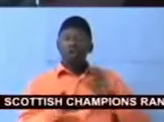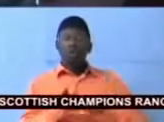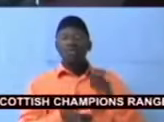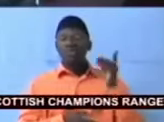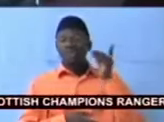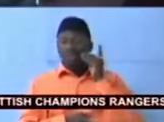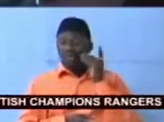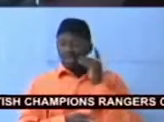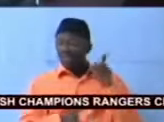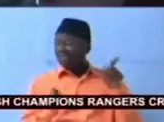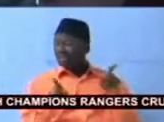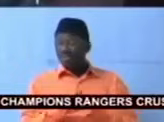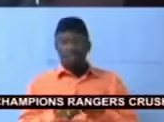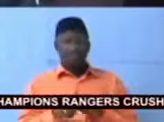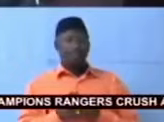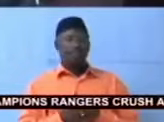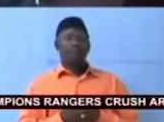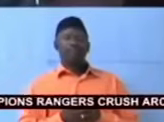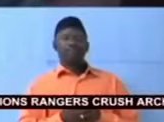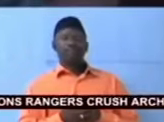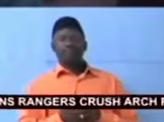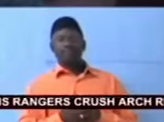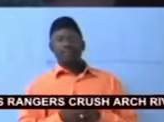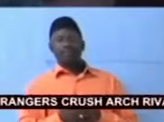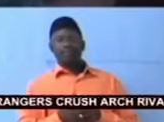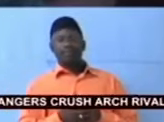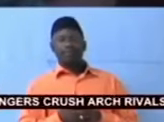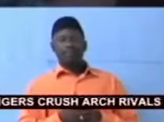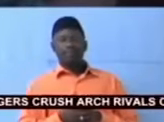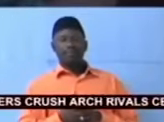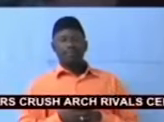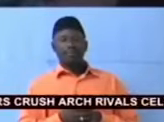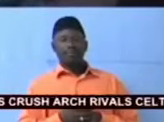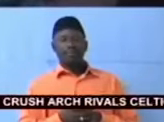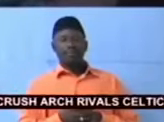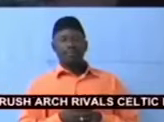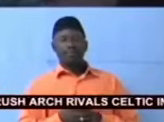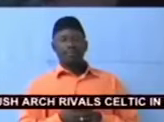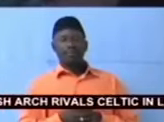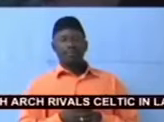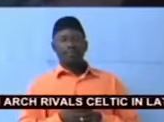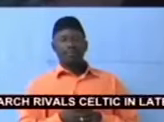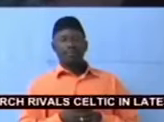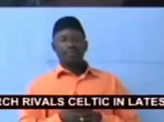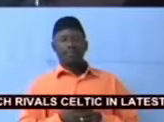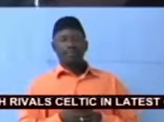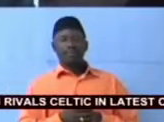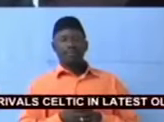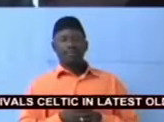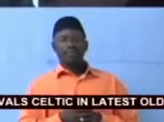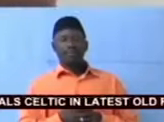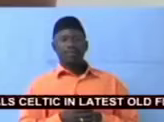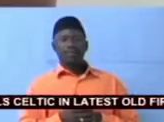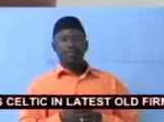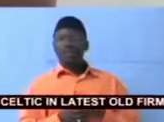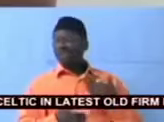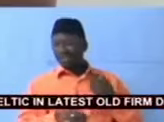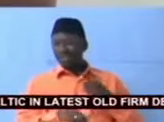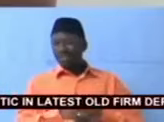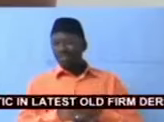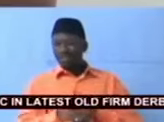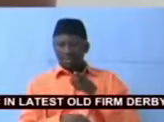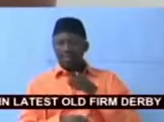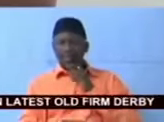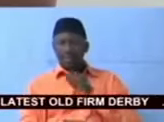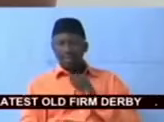na ndigal ne dal dama wara atté lolu ci benn bes bi kérok from at this point yes did he tell you who he received